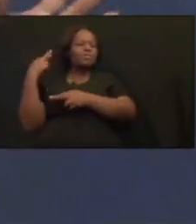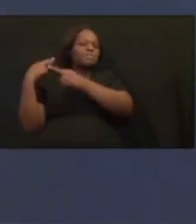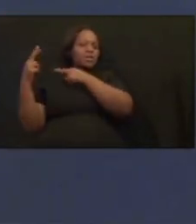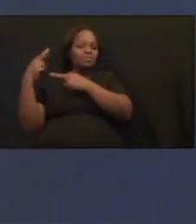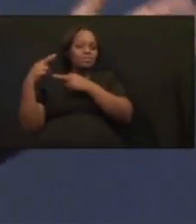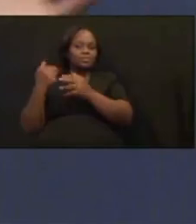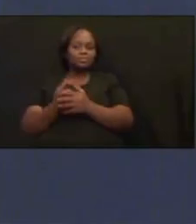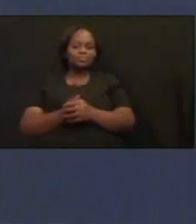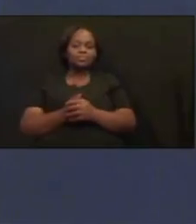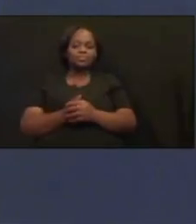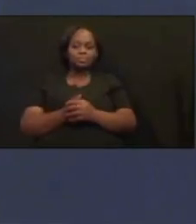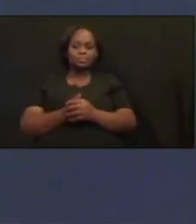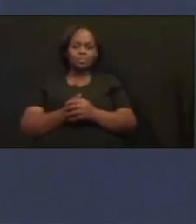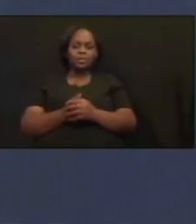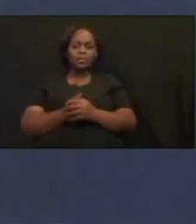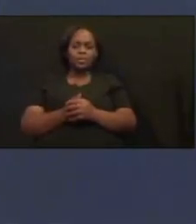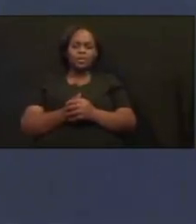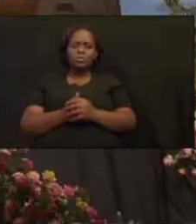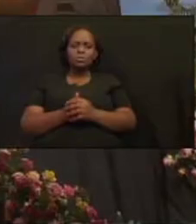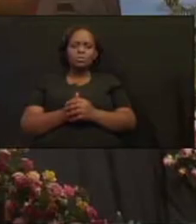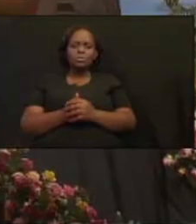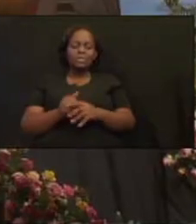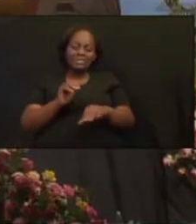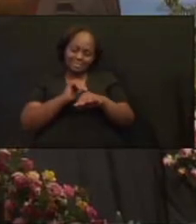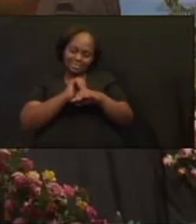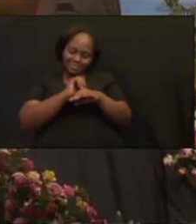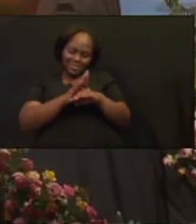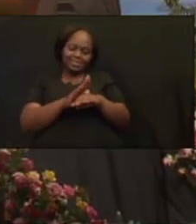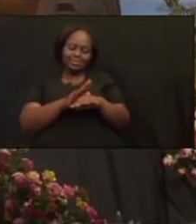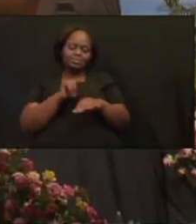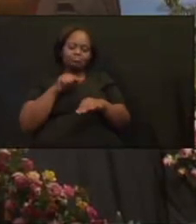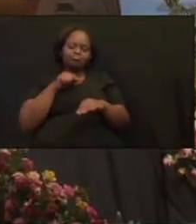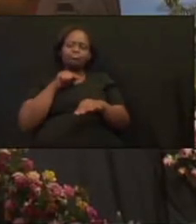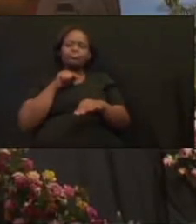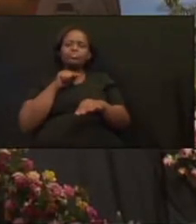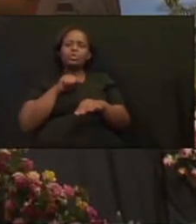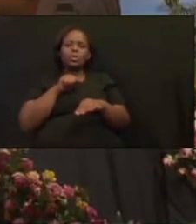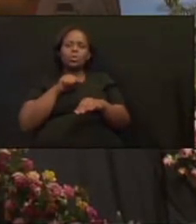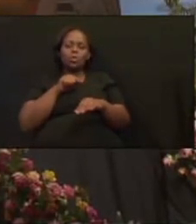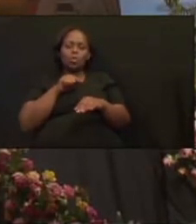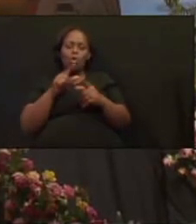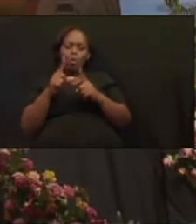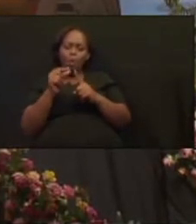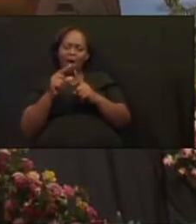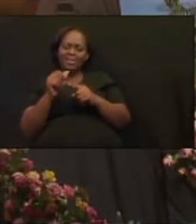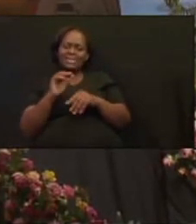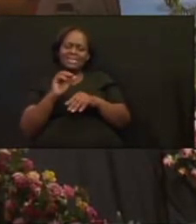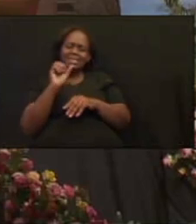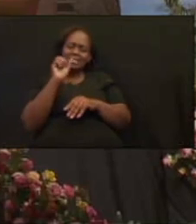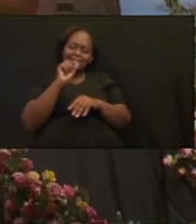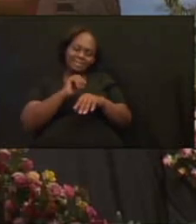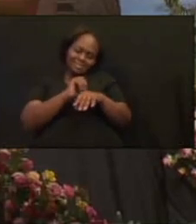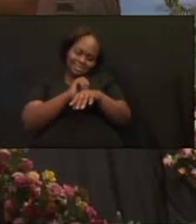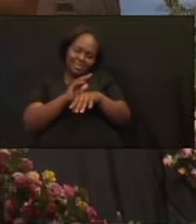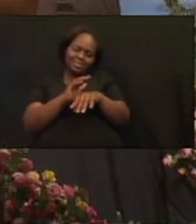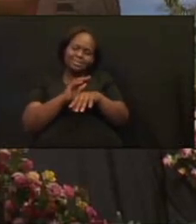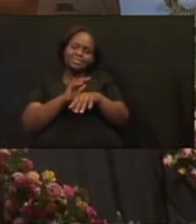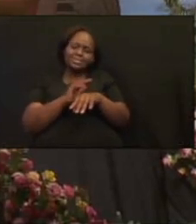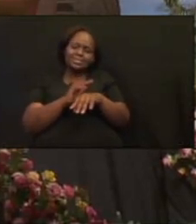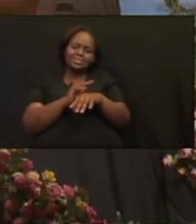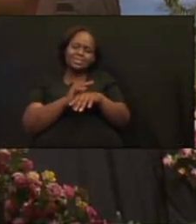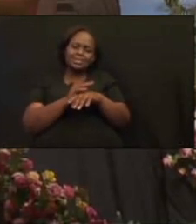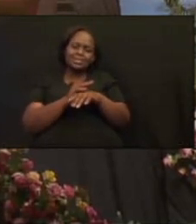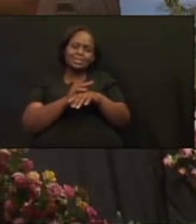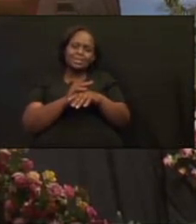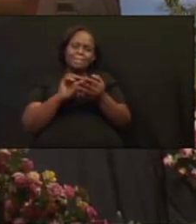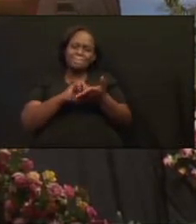to do with being an apostle or prophet. Sent. The word sent there means God did not scratch his head and